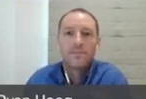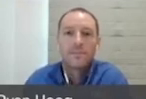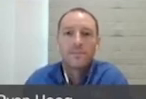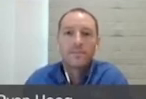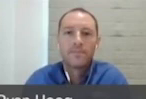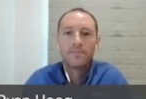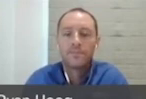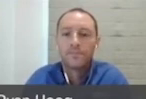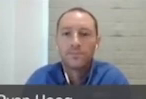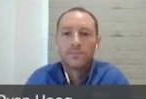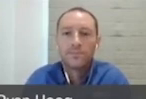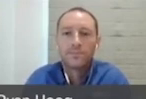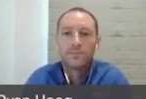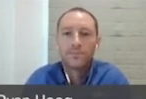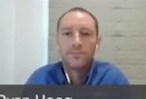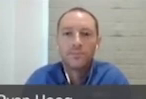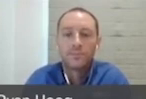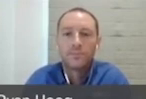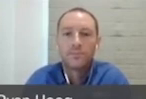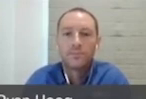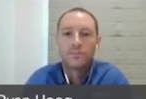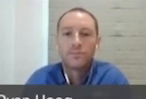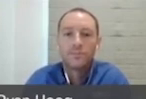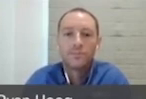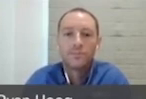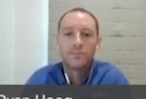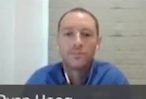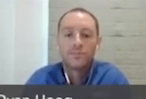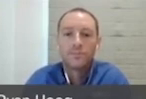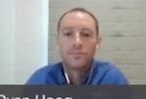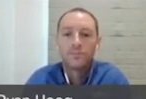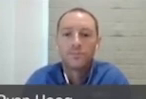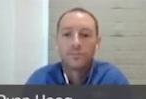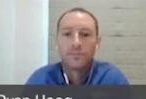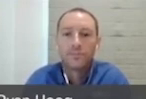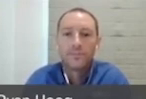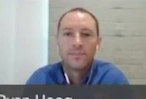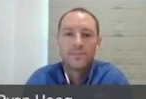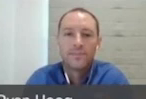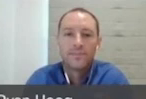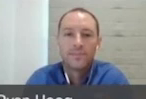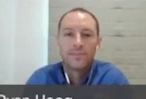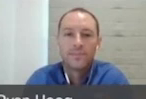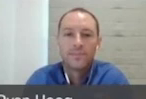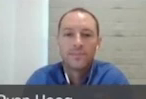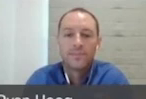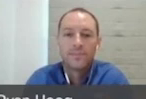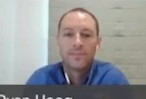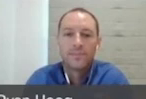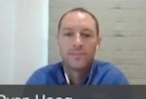really appreciate you joining our first Supply Chain Facebook Live event. We will have another one in a few